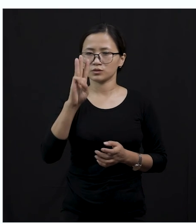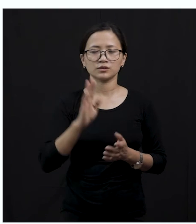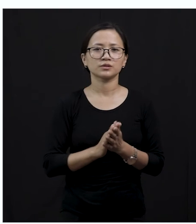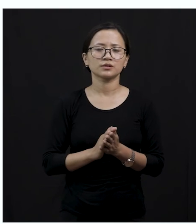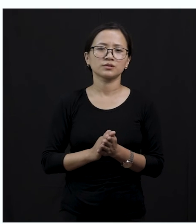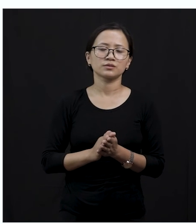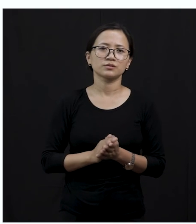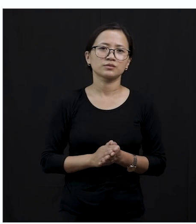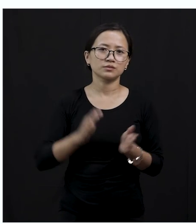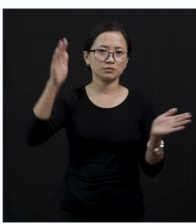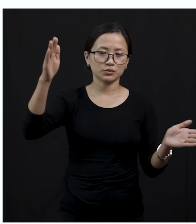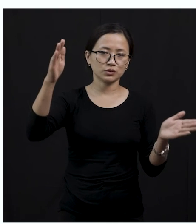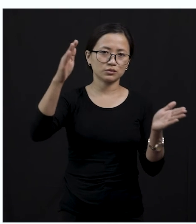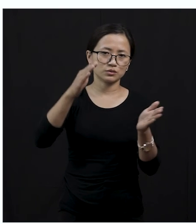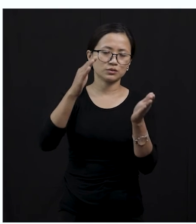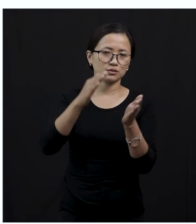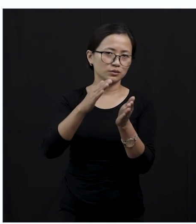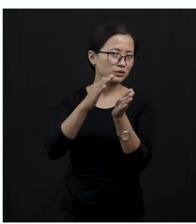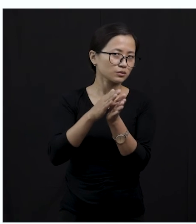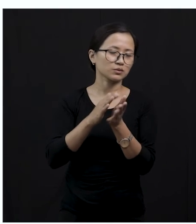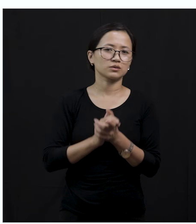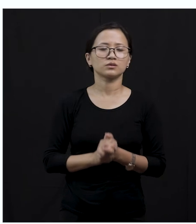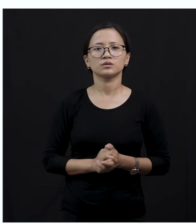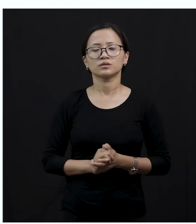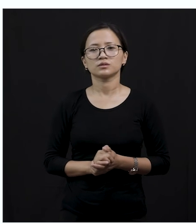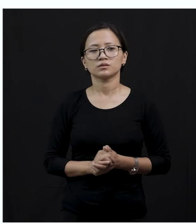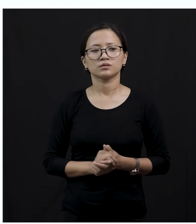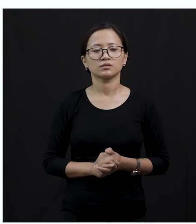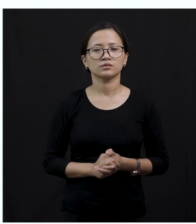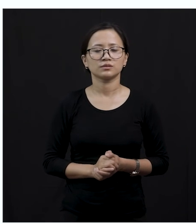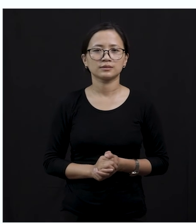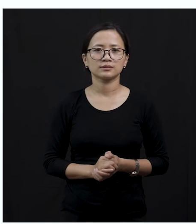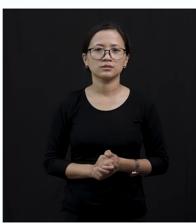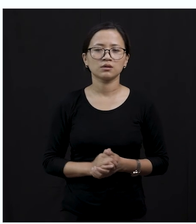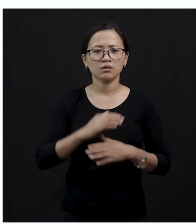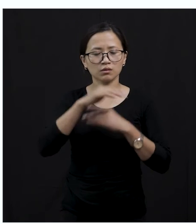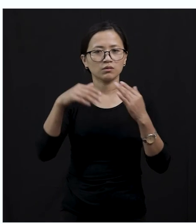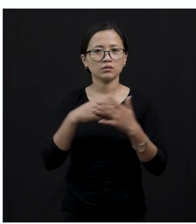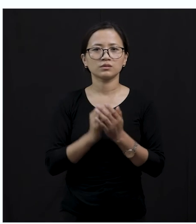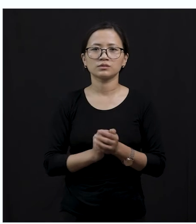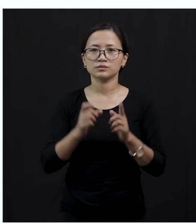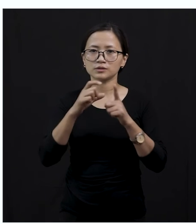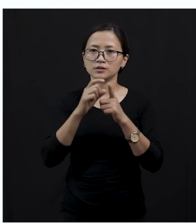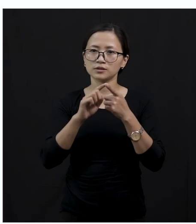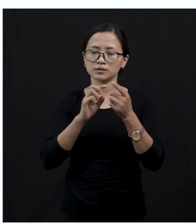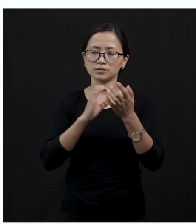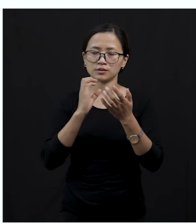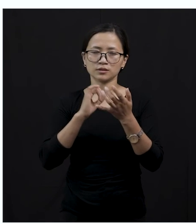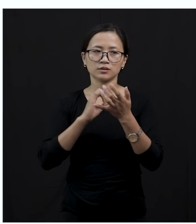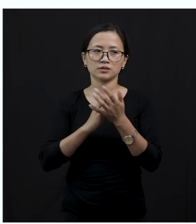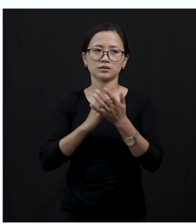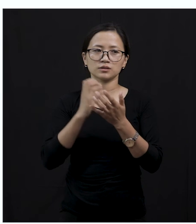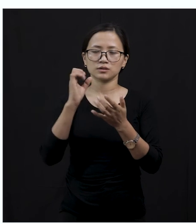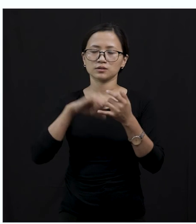number 9, then 4, then 3. So this is all about descending. We are